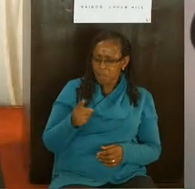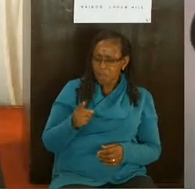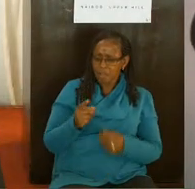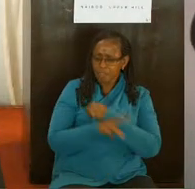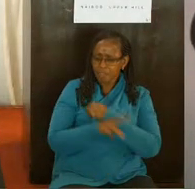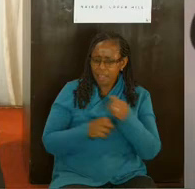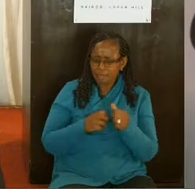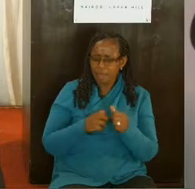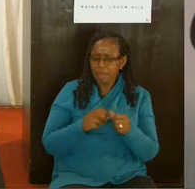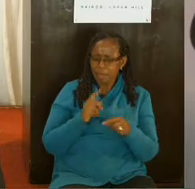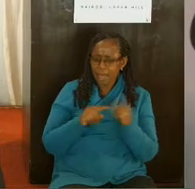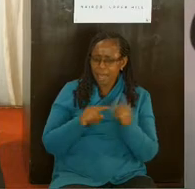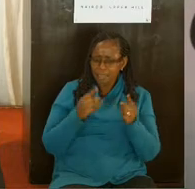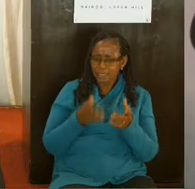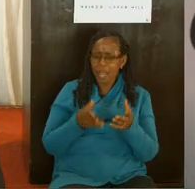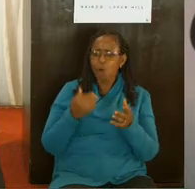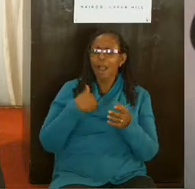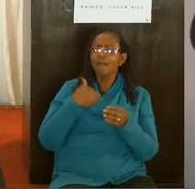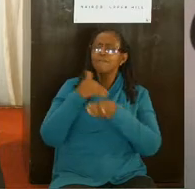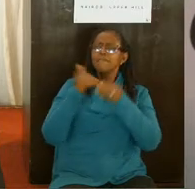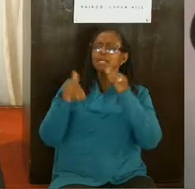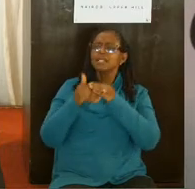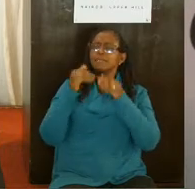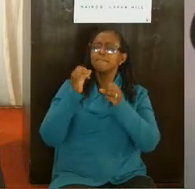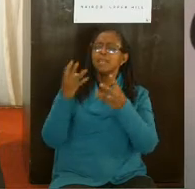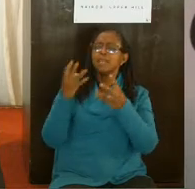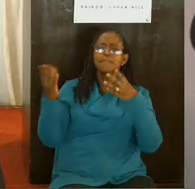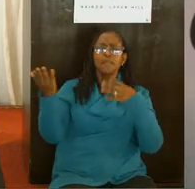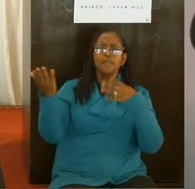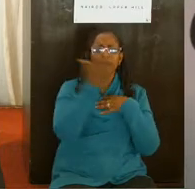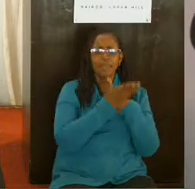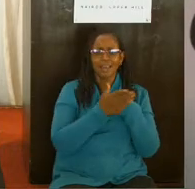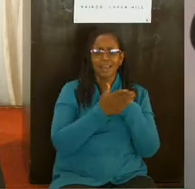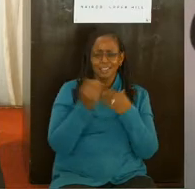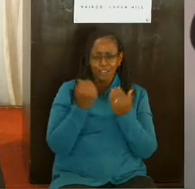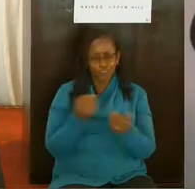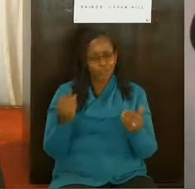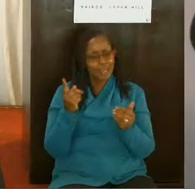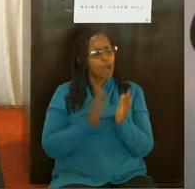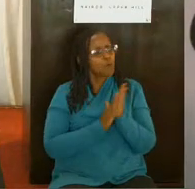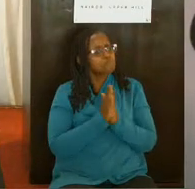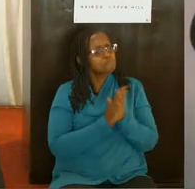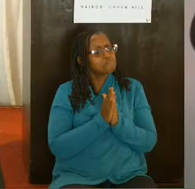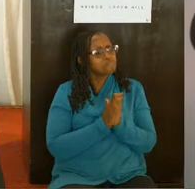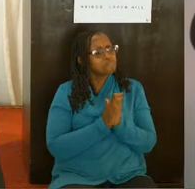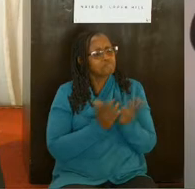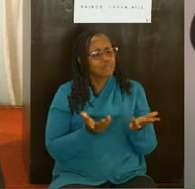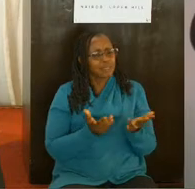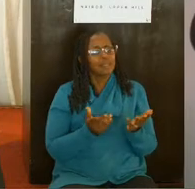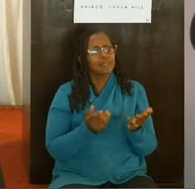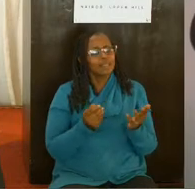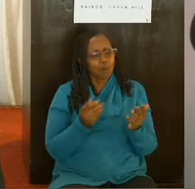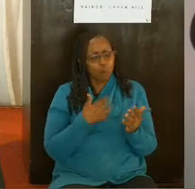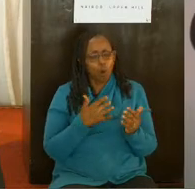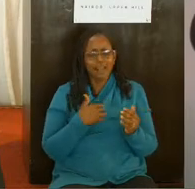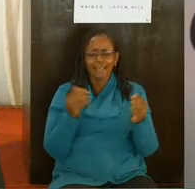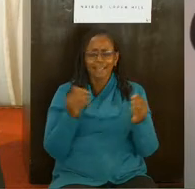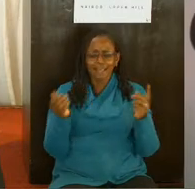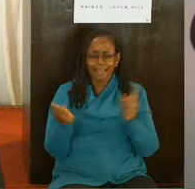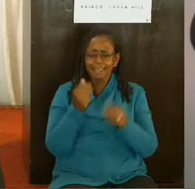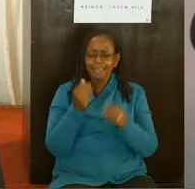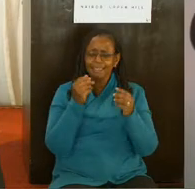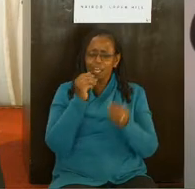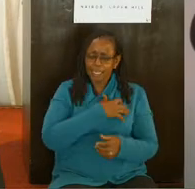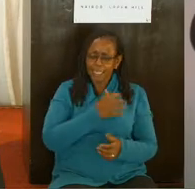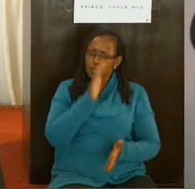thief and there's all these buildings so those are people our children are admire they can get rich quick uh syndrome